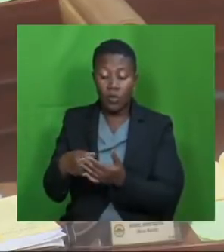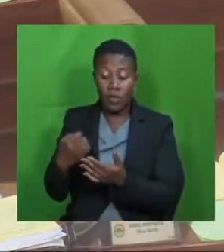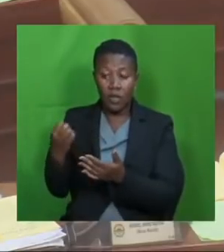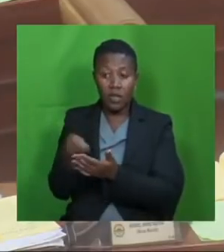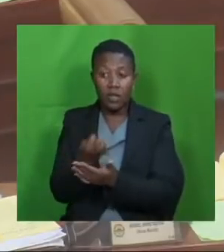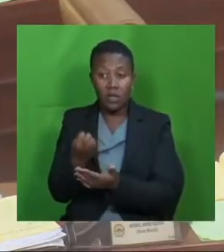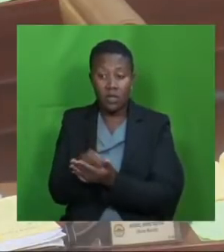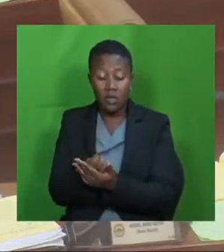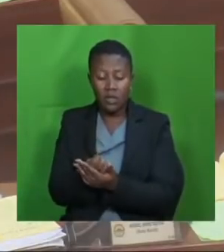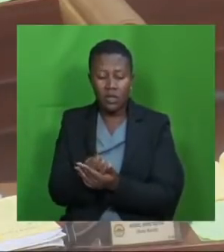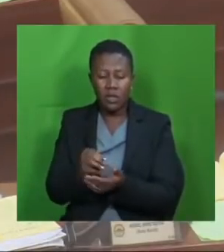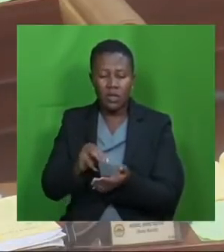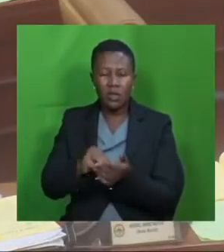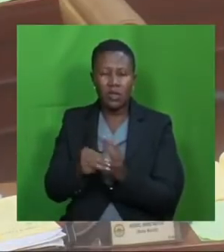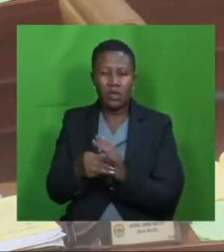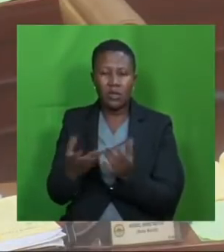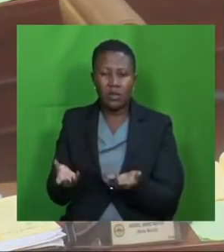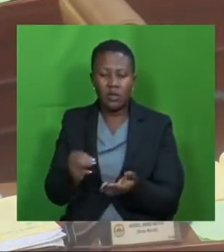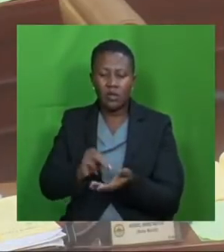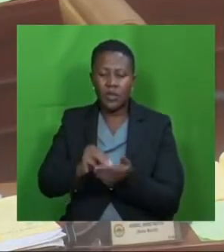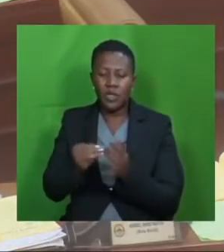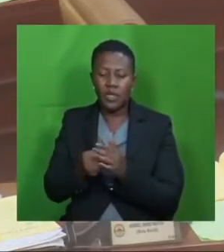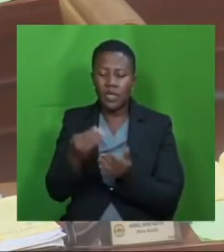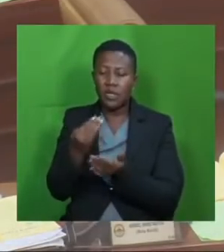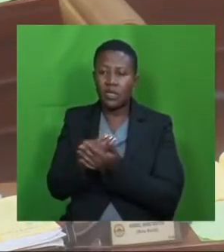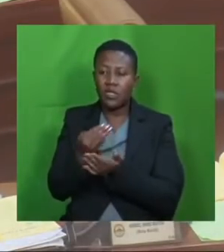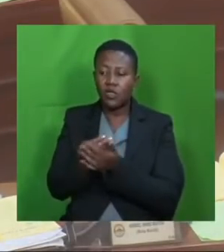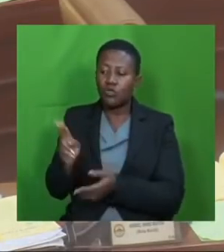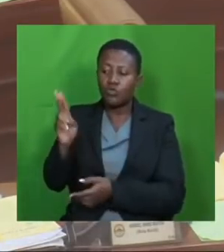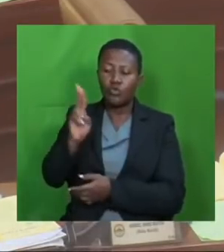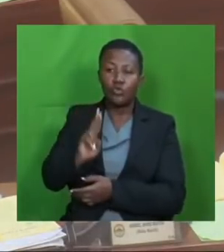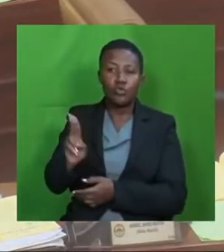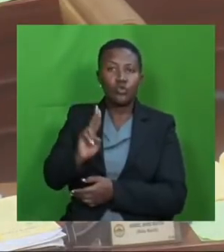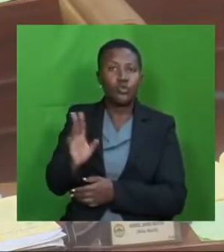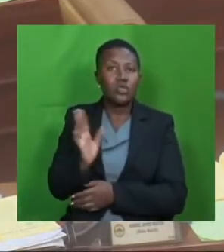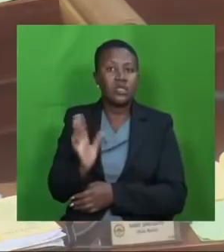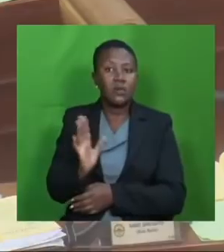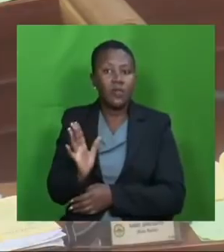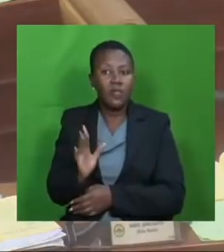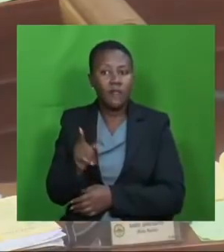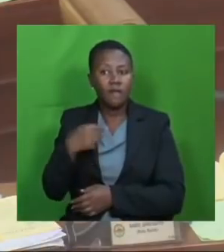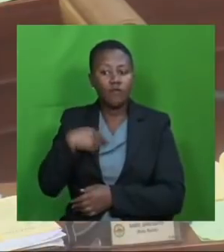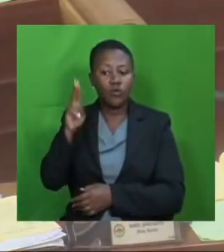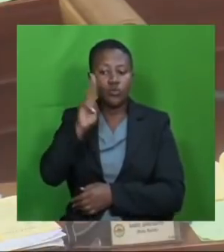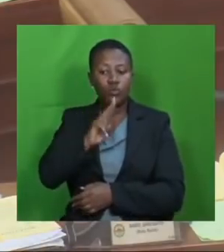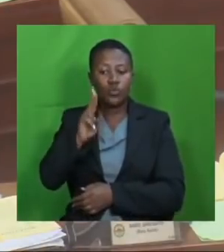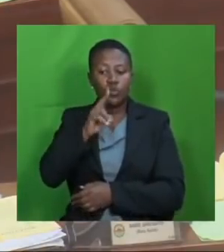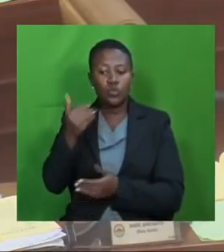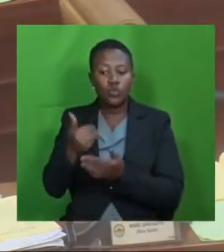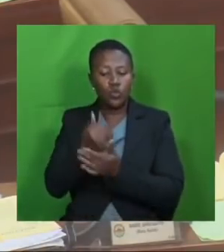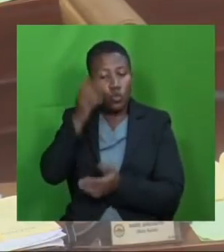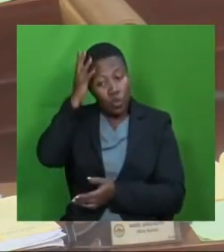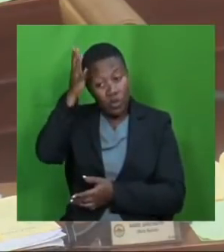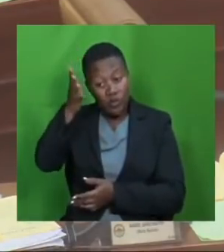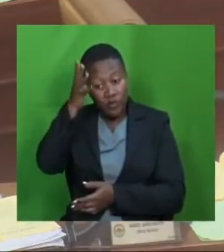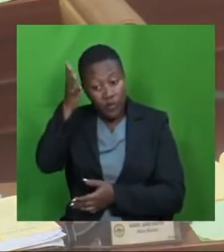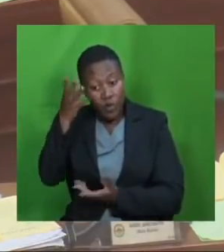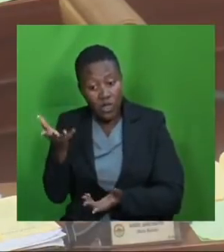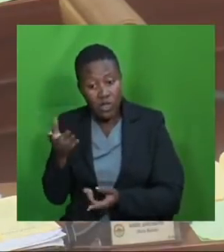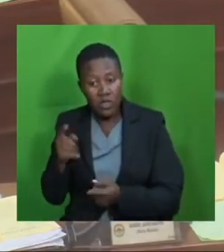economy means a cashless economy where we are encouraging the use of innovation to take advantage